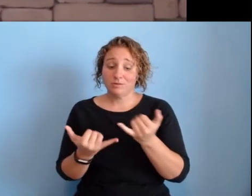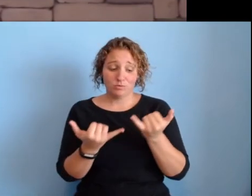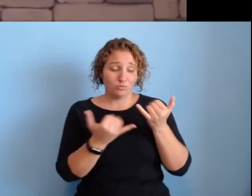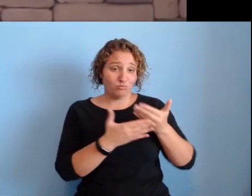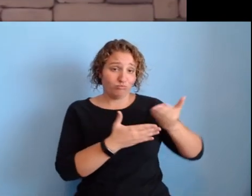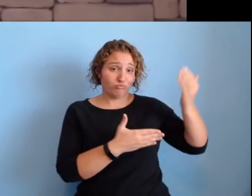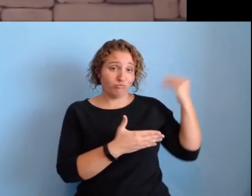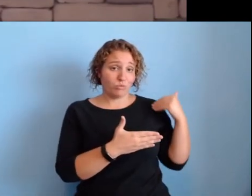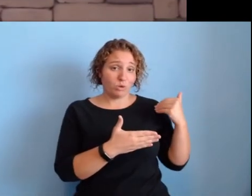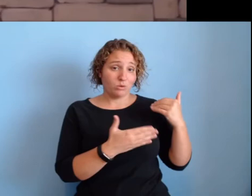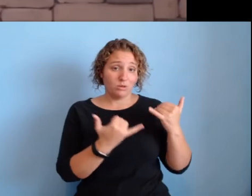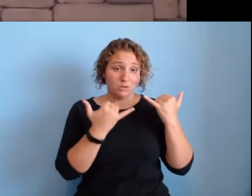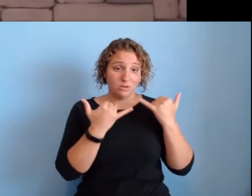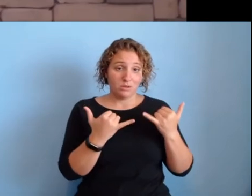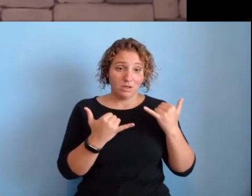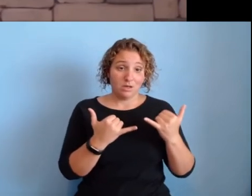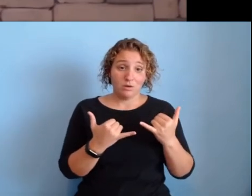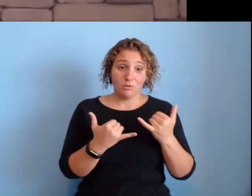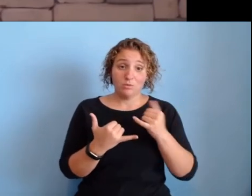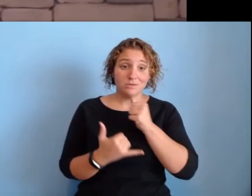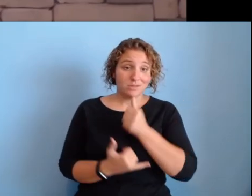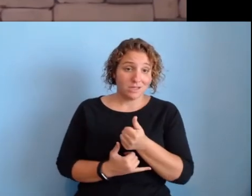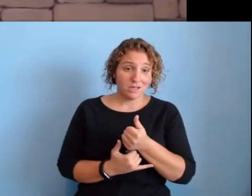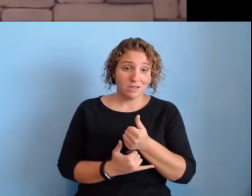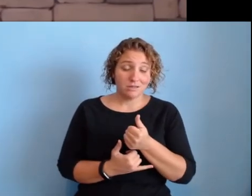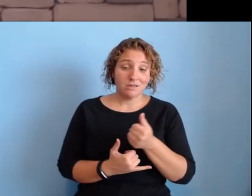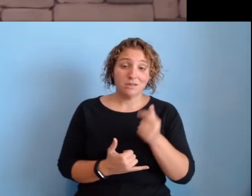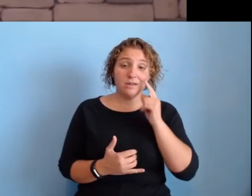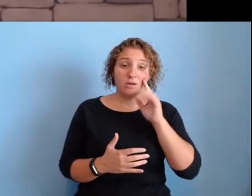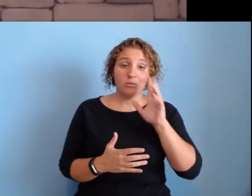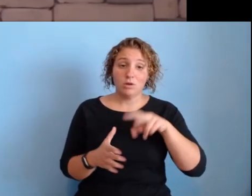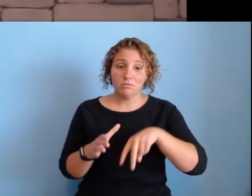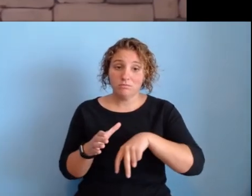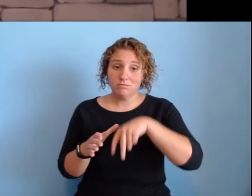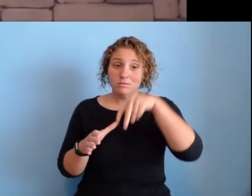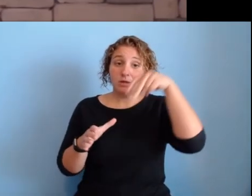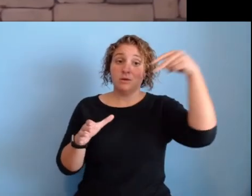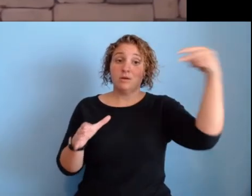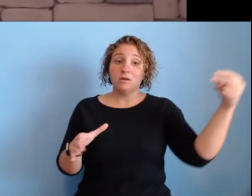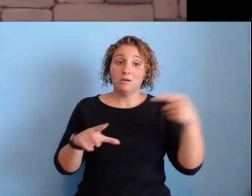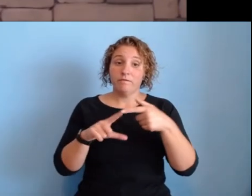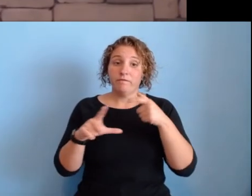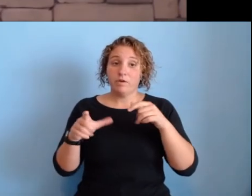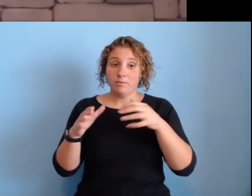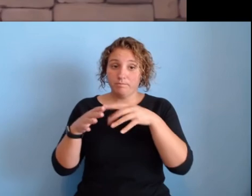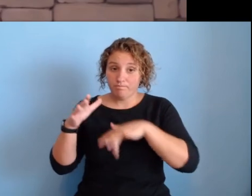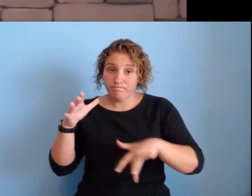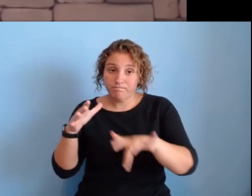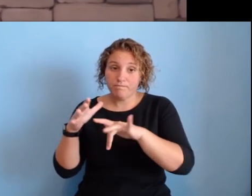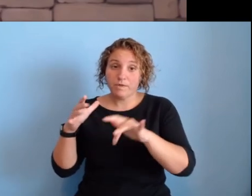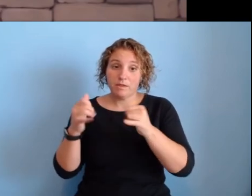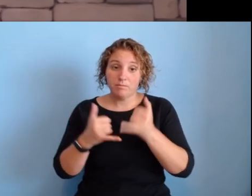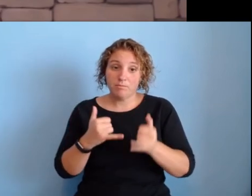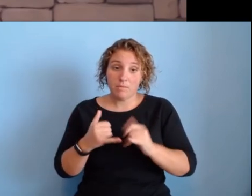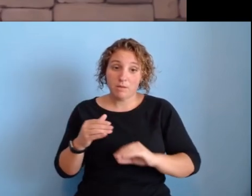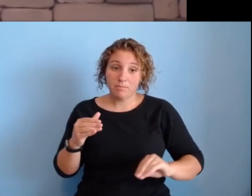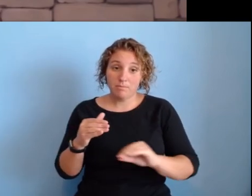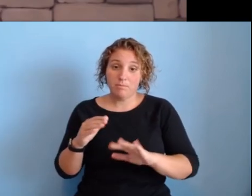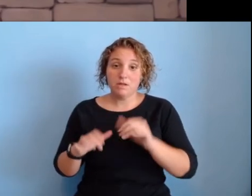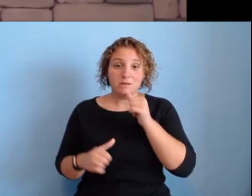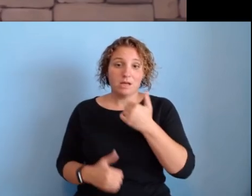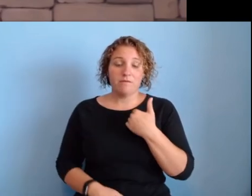not, shall ascend out of the bottomless pit. Let's keep reading in verse eight. And go into perdition. That's